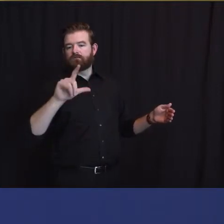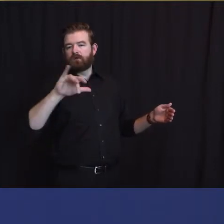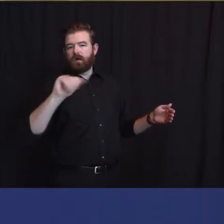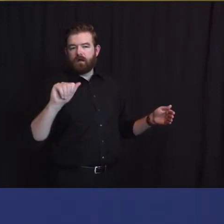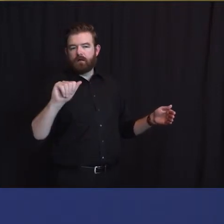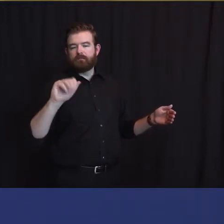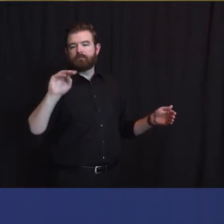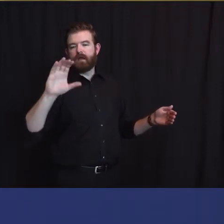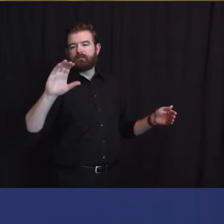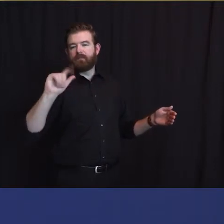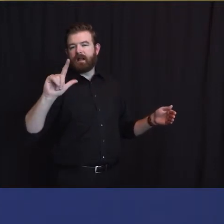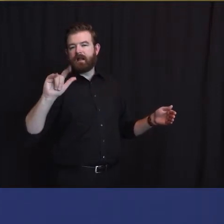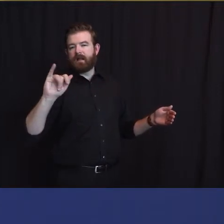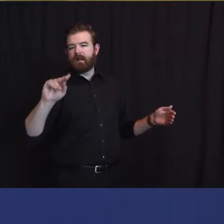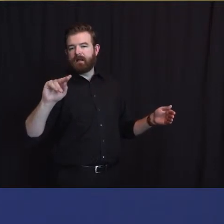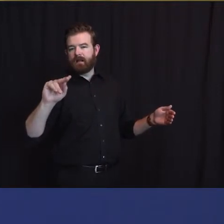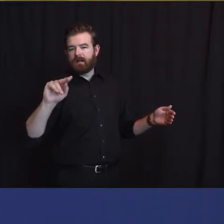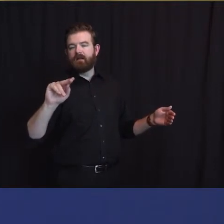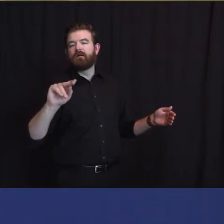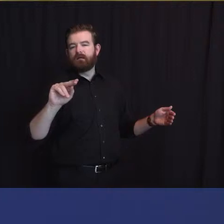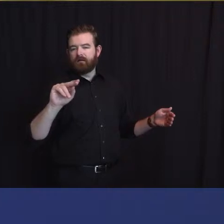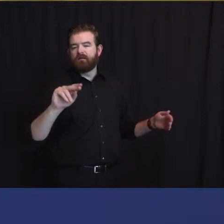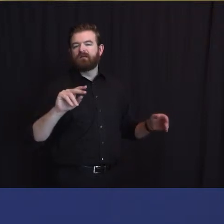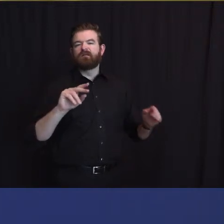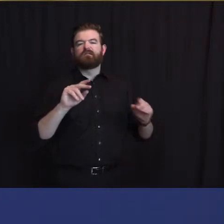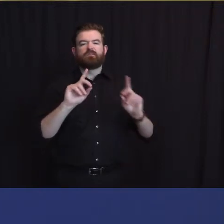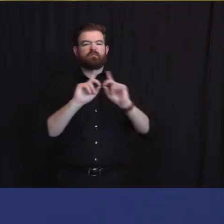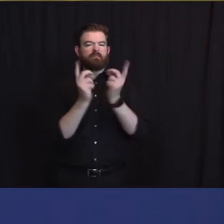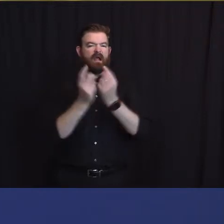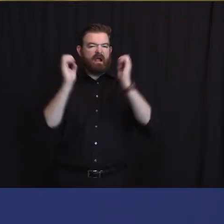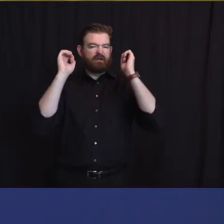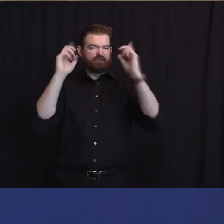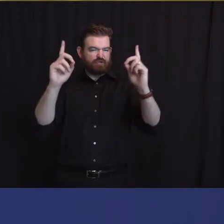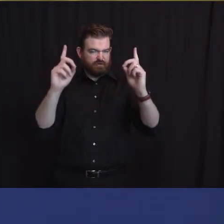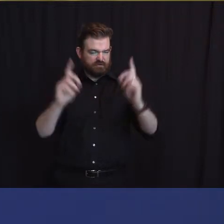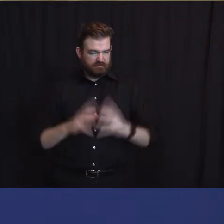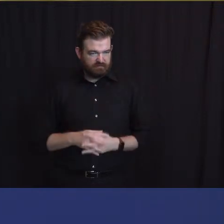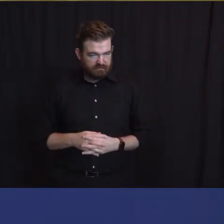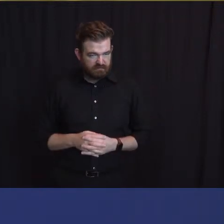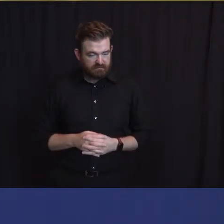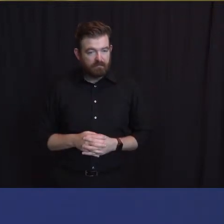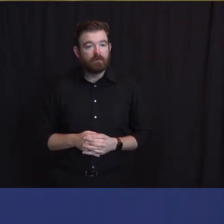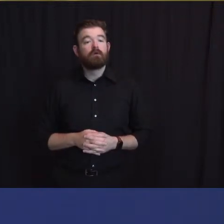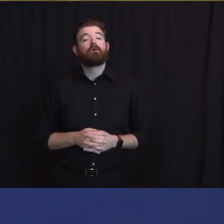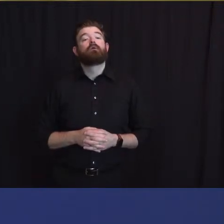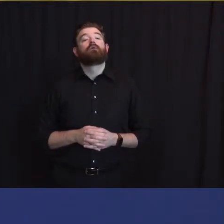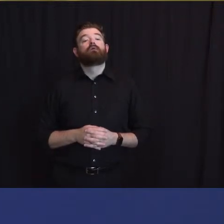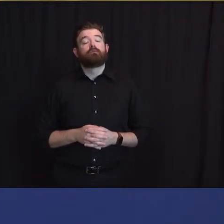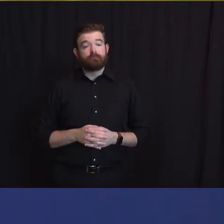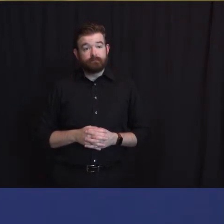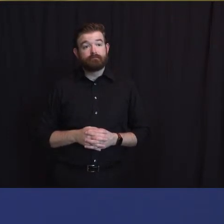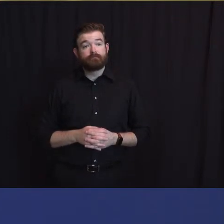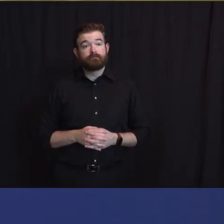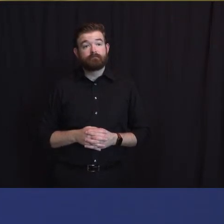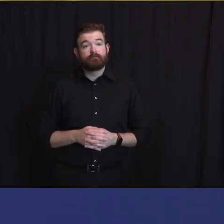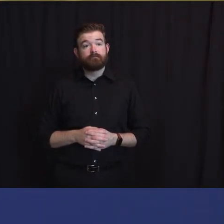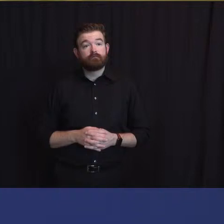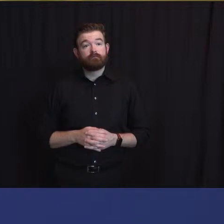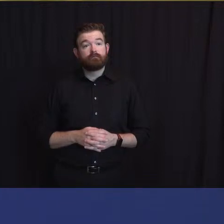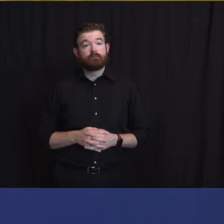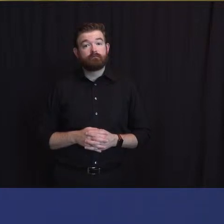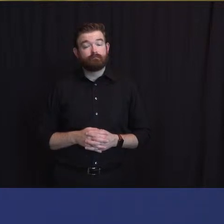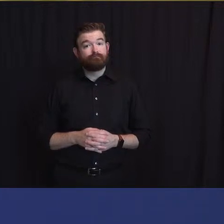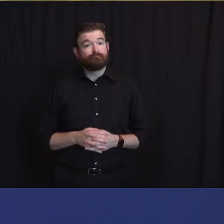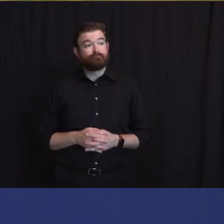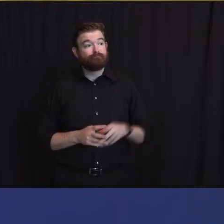McMillan. A special note today, with a heavy heart, that this will be Eddie's last time with us at this